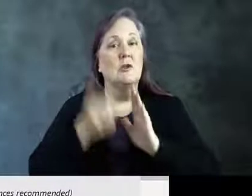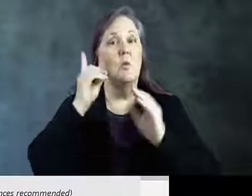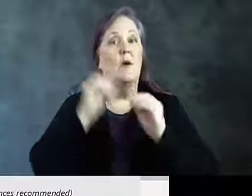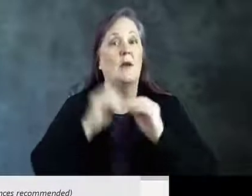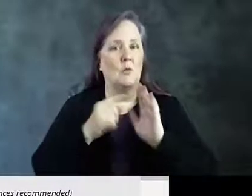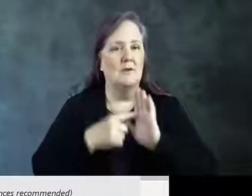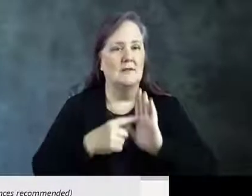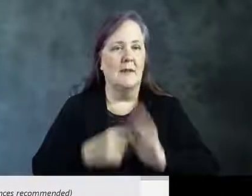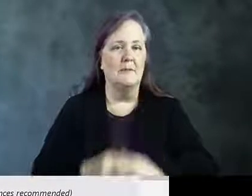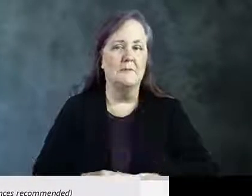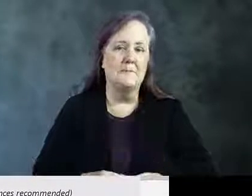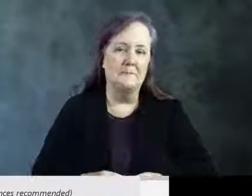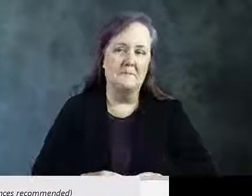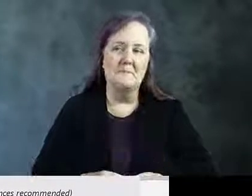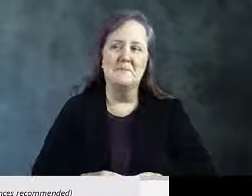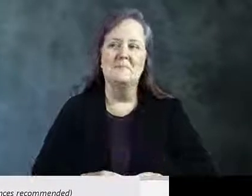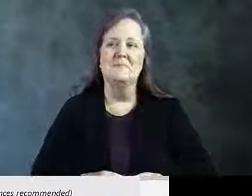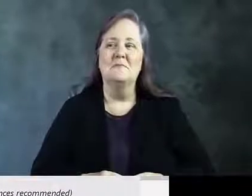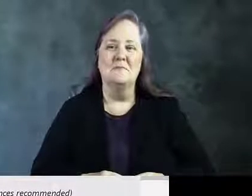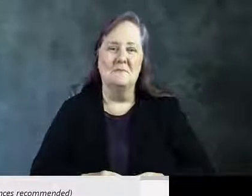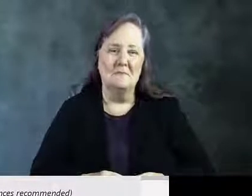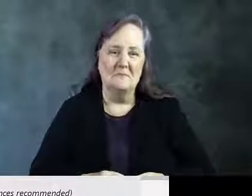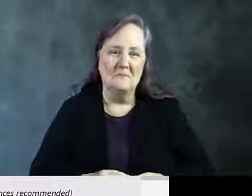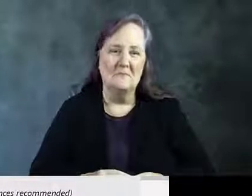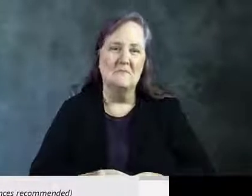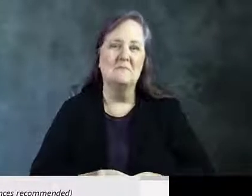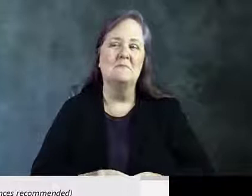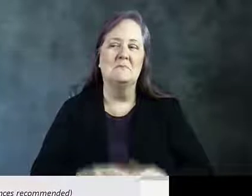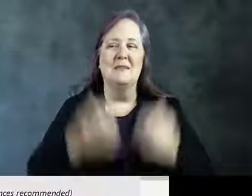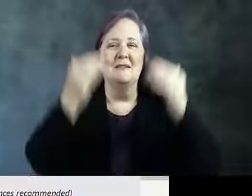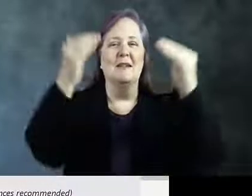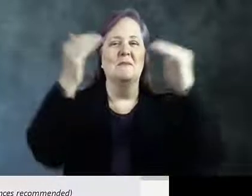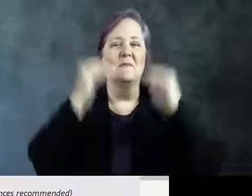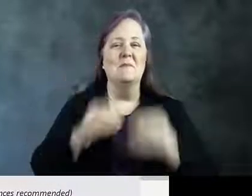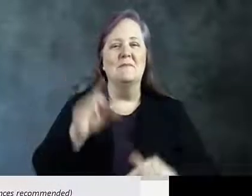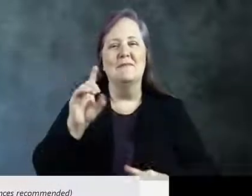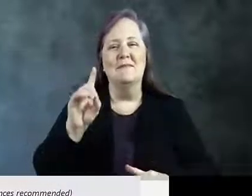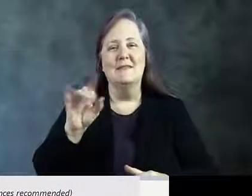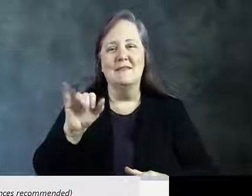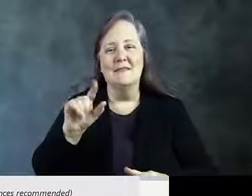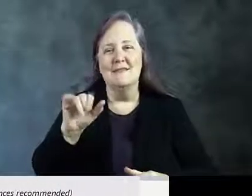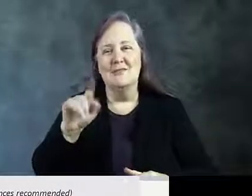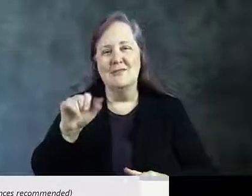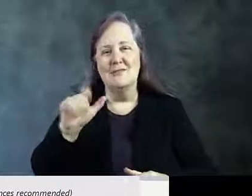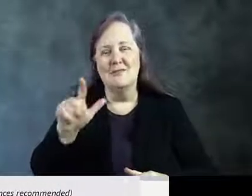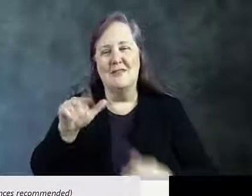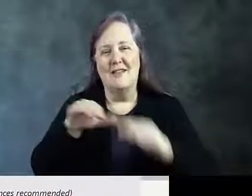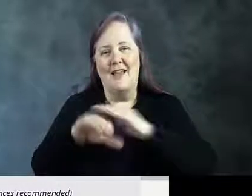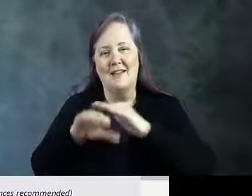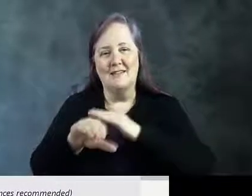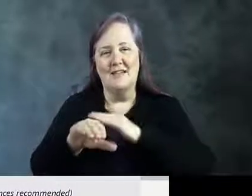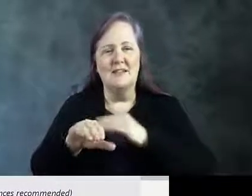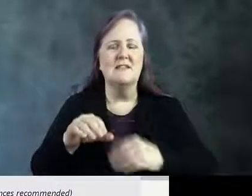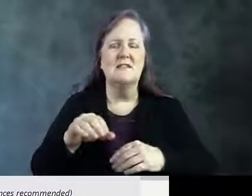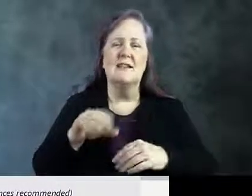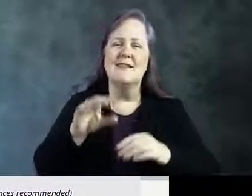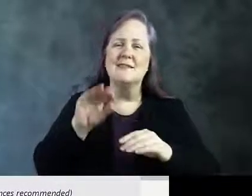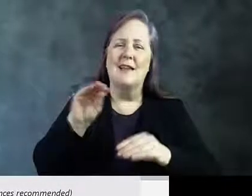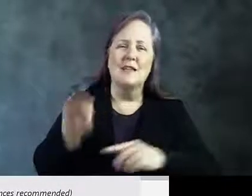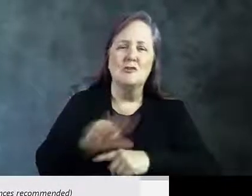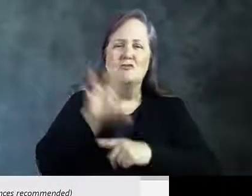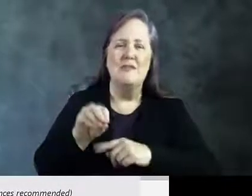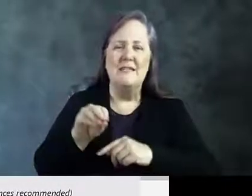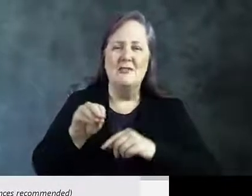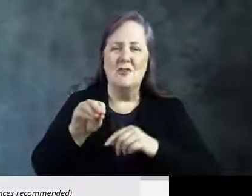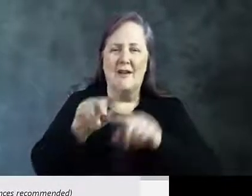predictive text. I'm on the Digital Access Project logo now, and it says a screenshot of a cell phone. And for folks that are